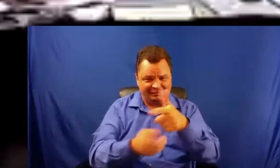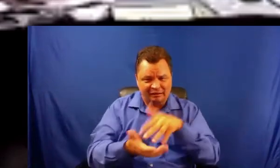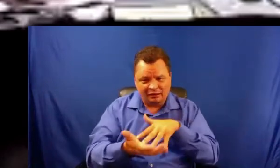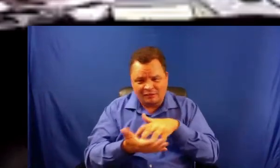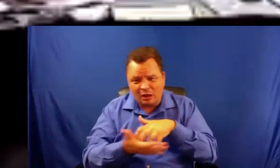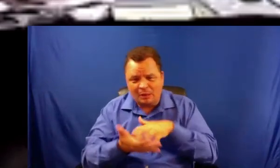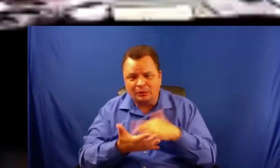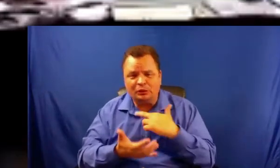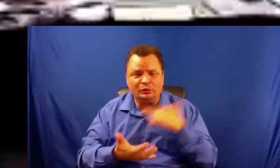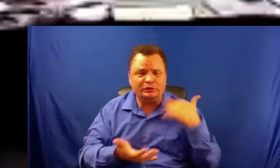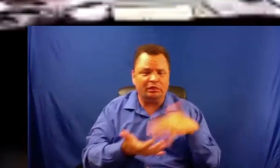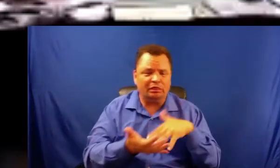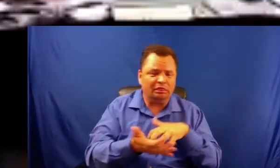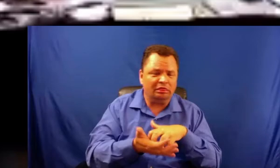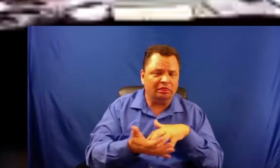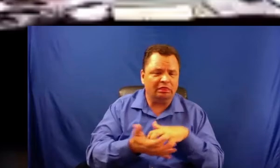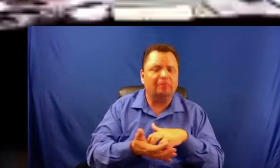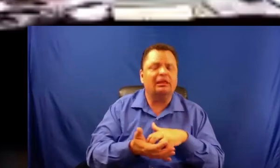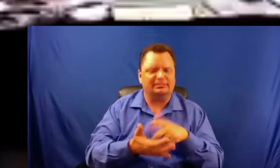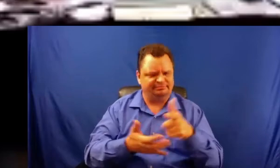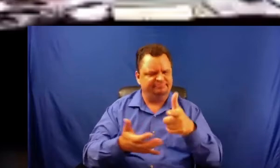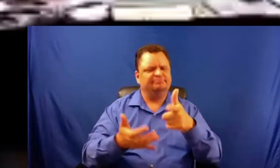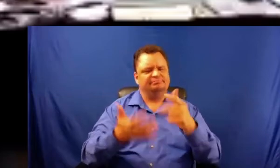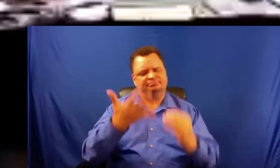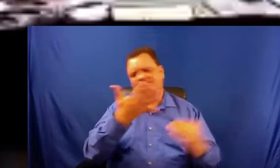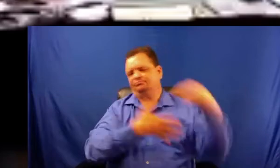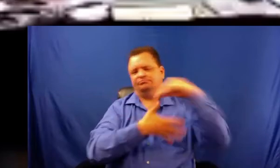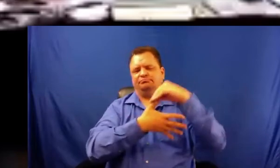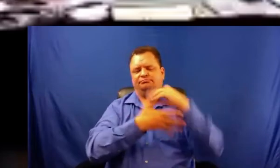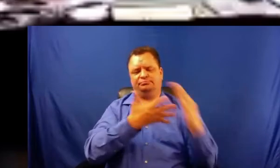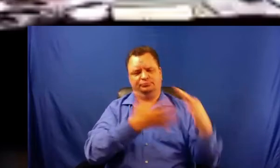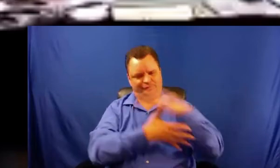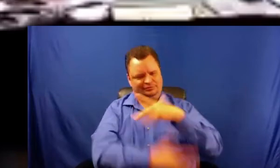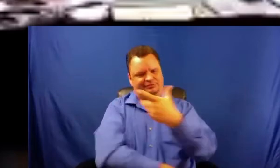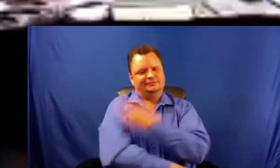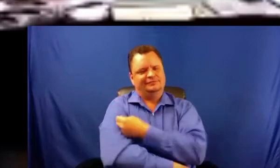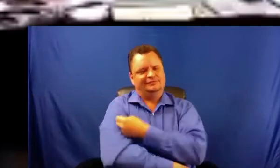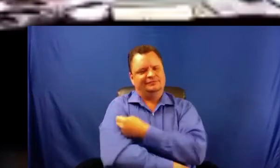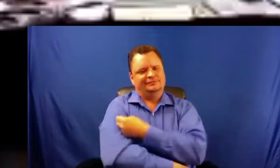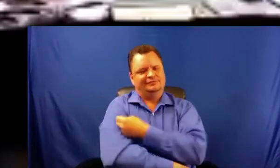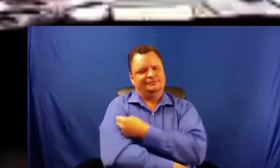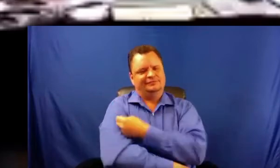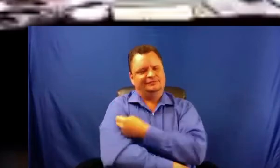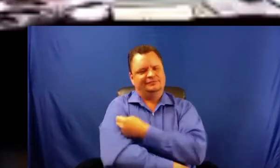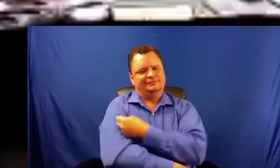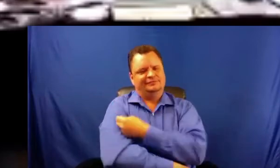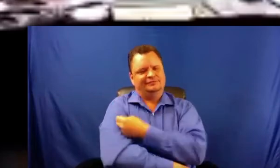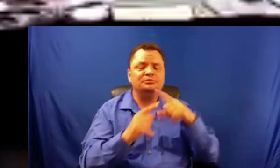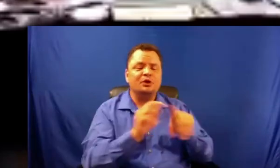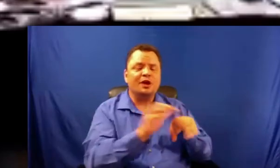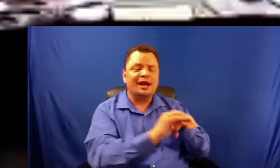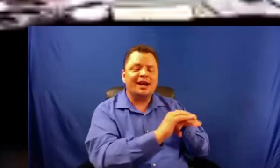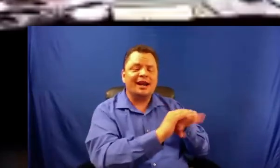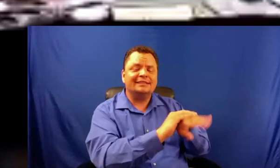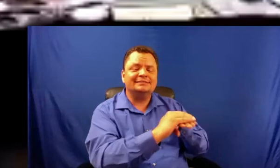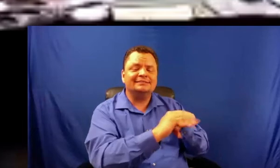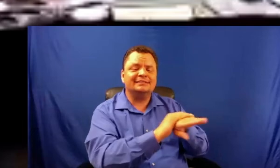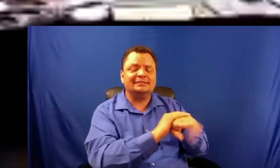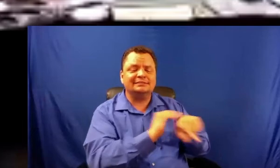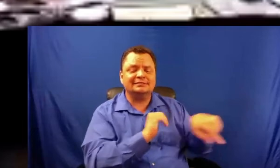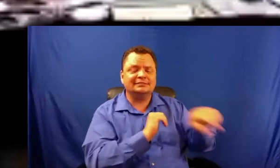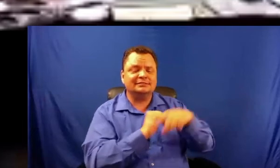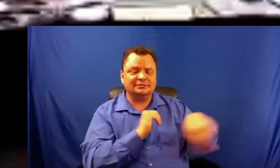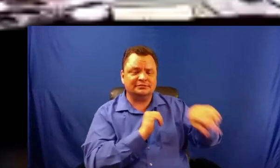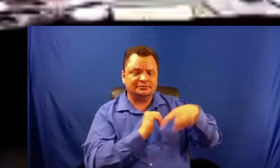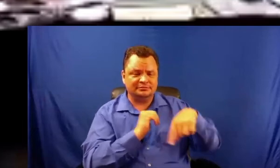that vaccination out. Also addressing access to care. We had a Operation House Call, which